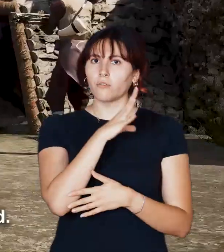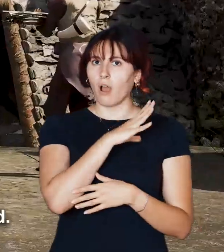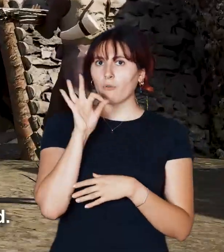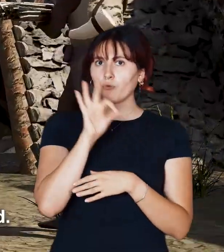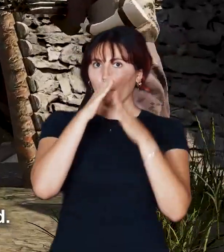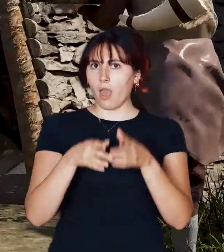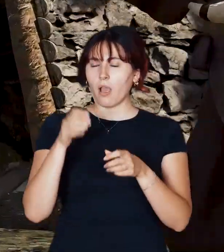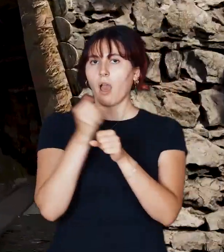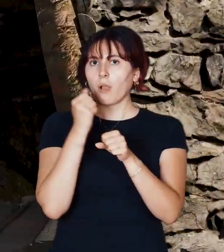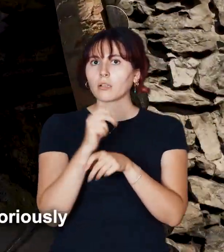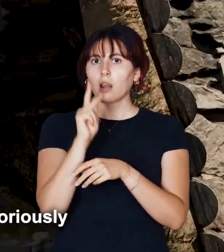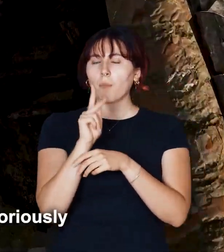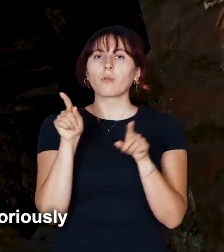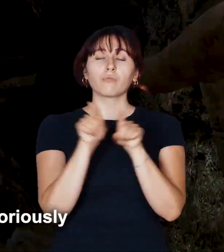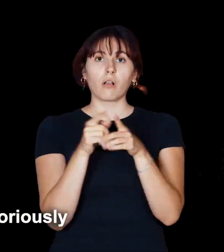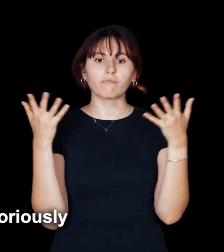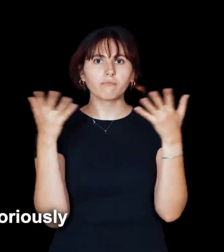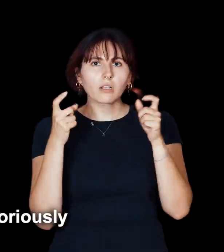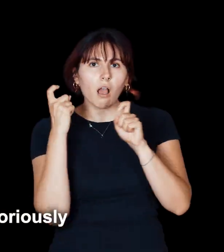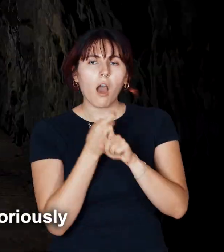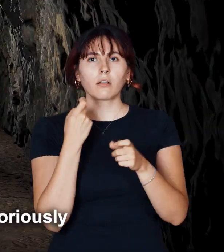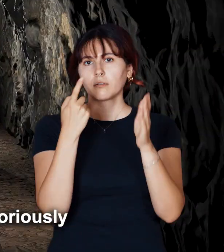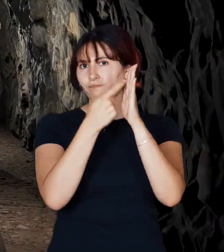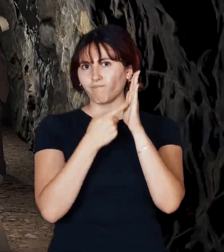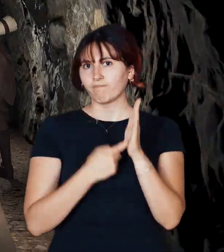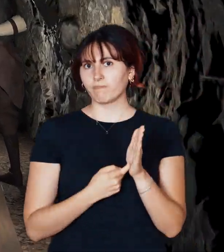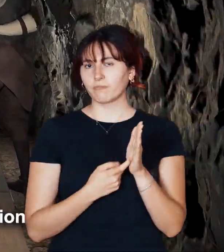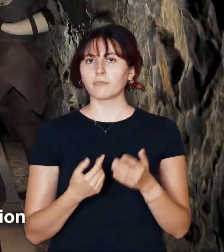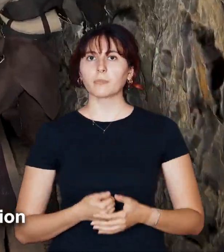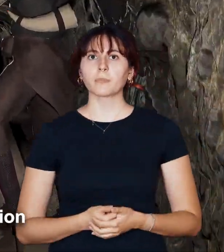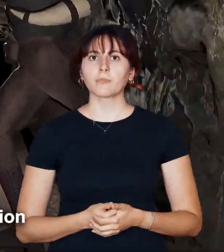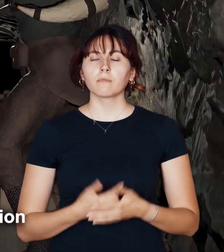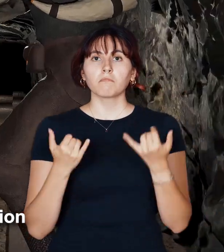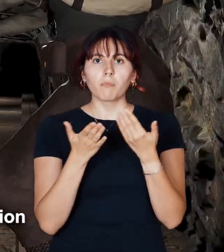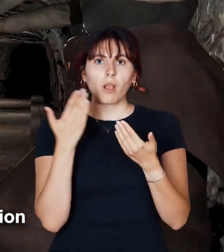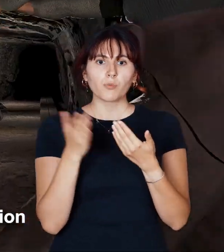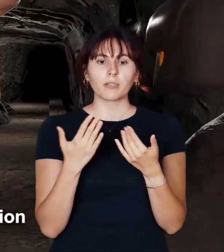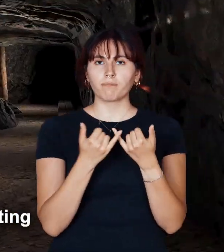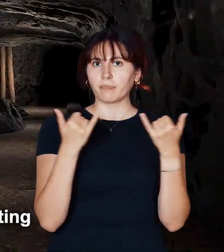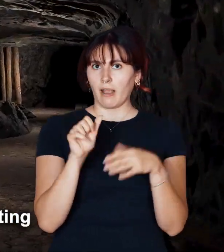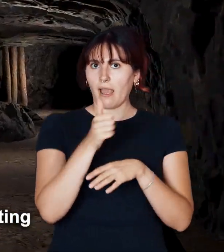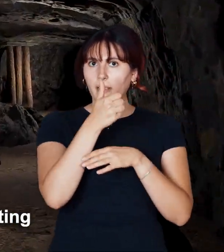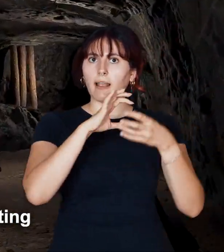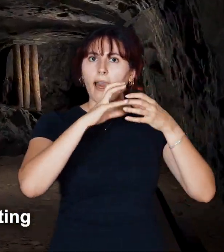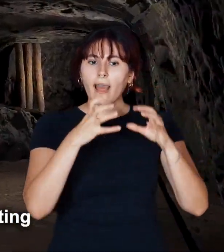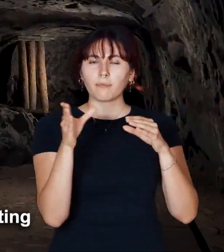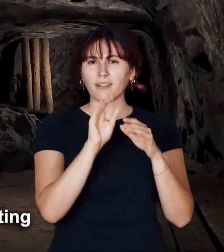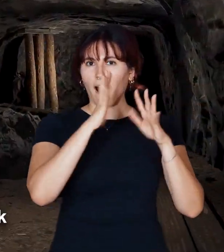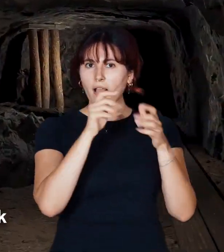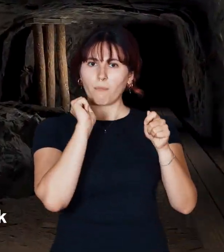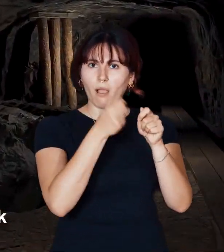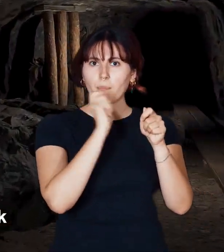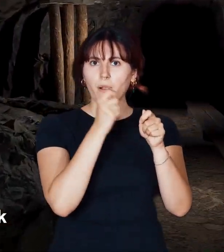Ages underground. It depicts how they first mined the ore laboriously by hand and, following the introduction of the still rudimentary